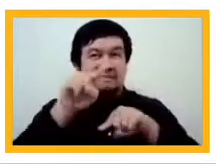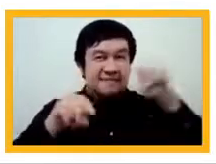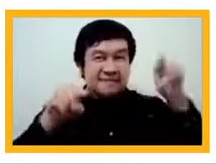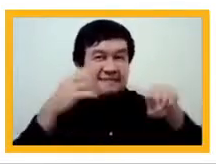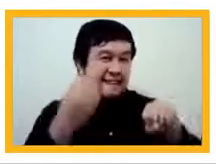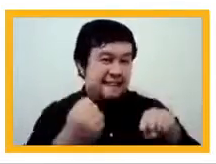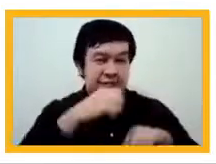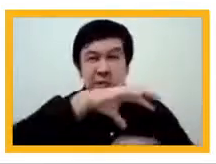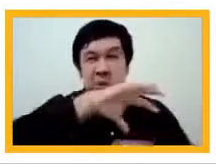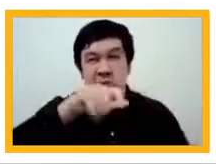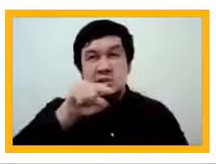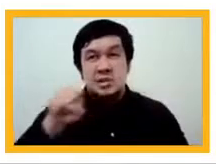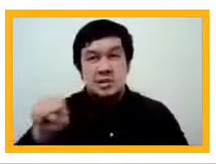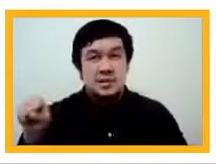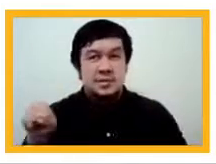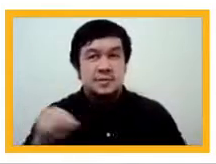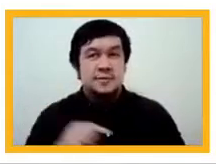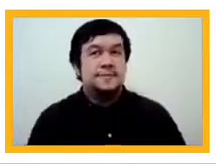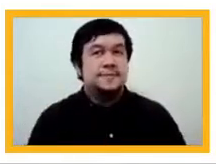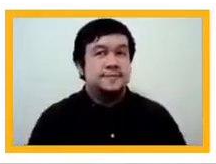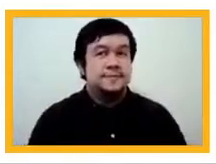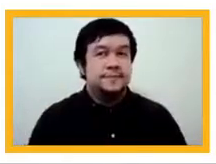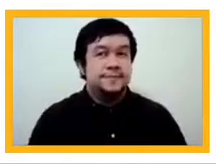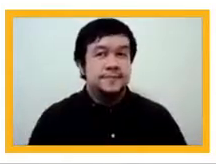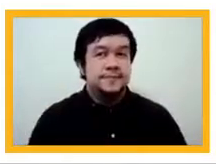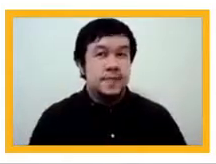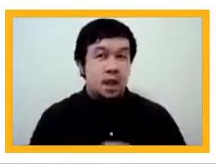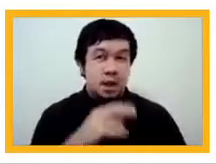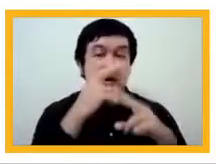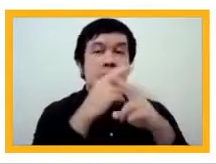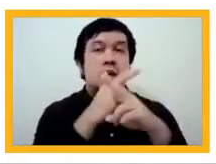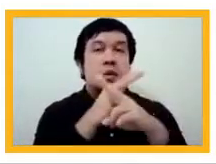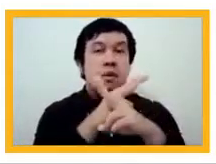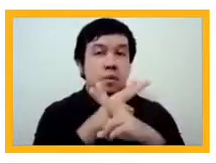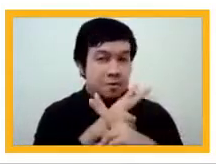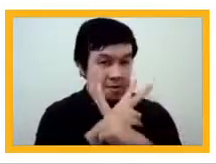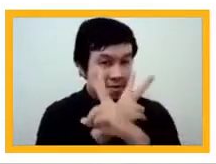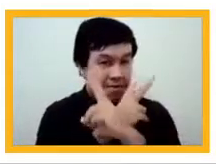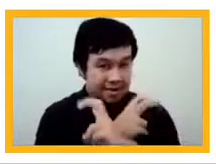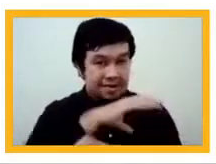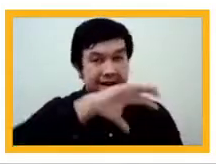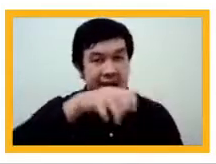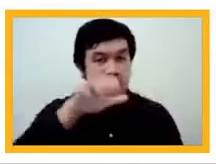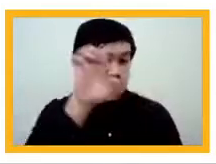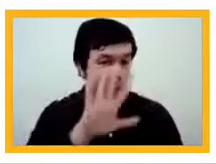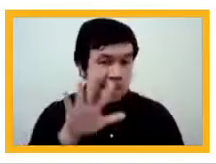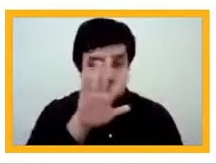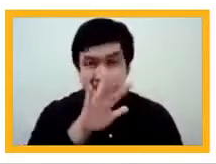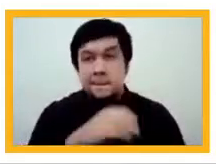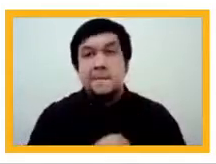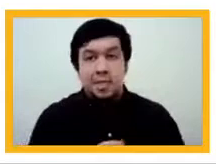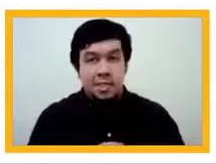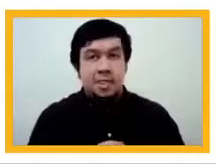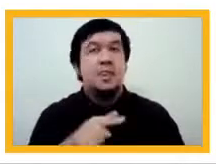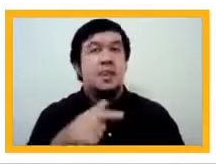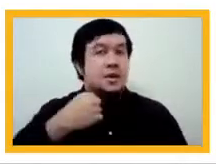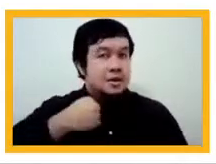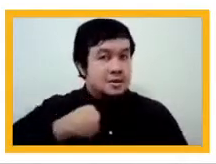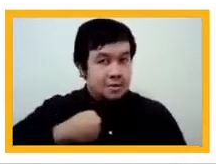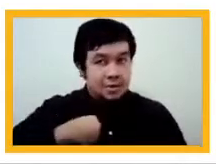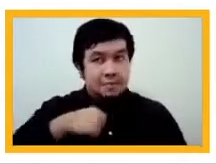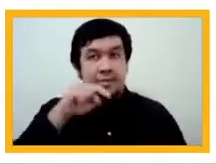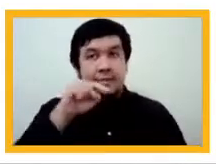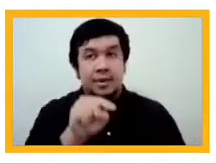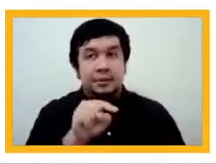Austria, Canada, France, and Italy take an indirect route to funding of employee training through tax